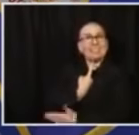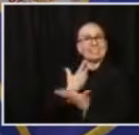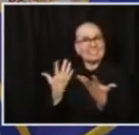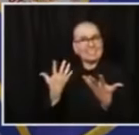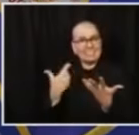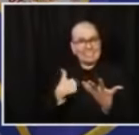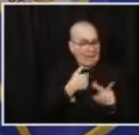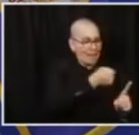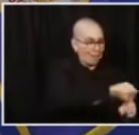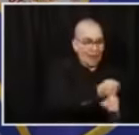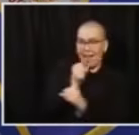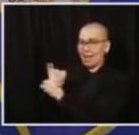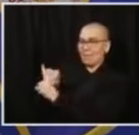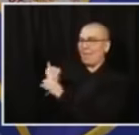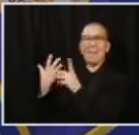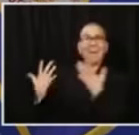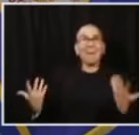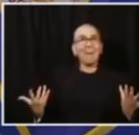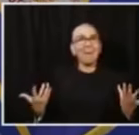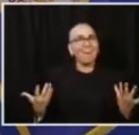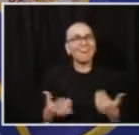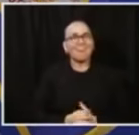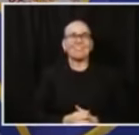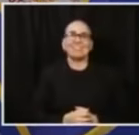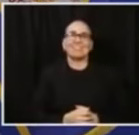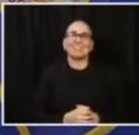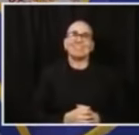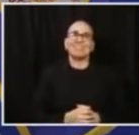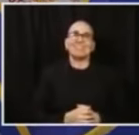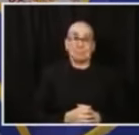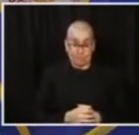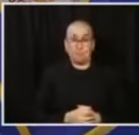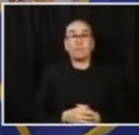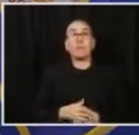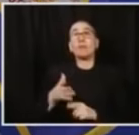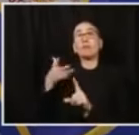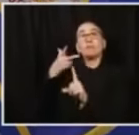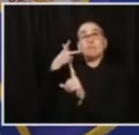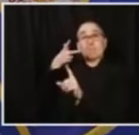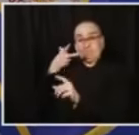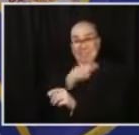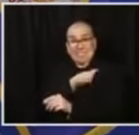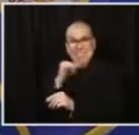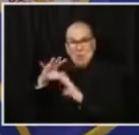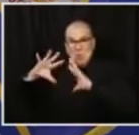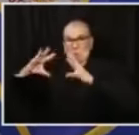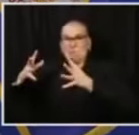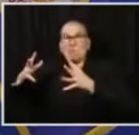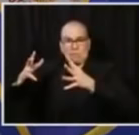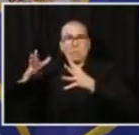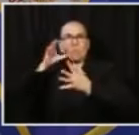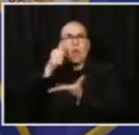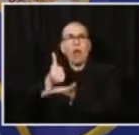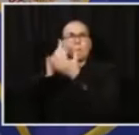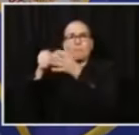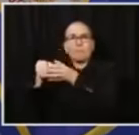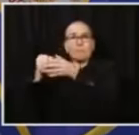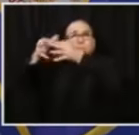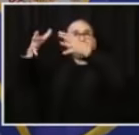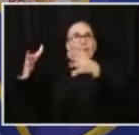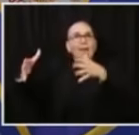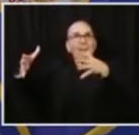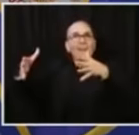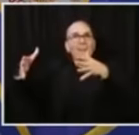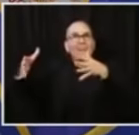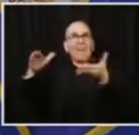from COVID. By vaccinating this group, we have the potential to improve those outcomes while also reducing hospital